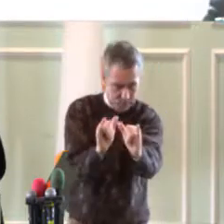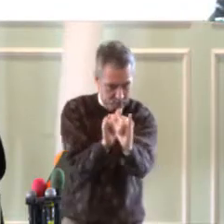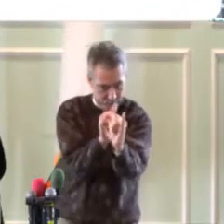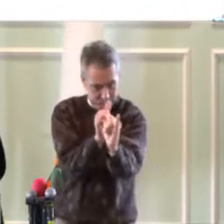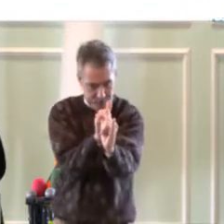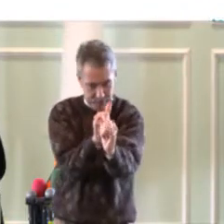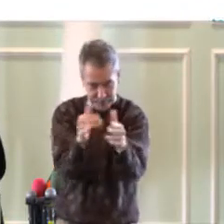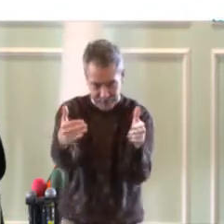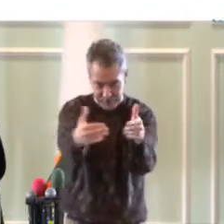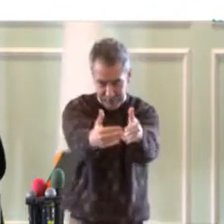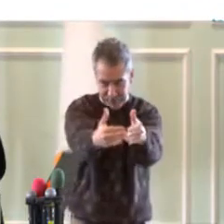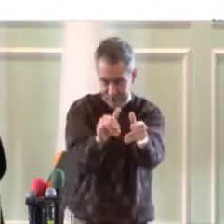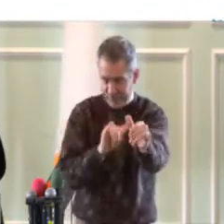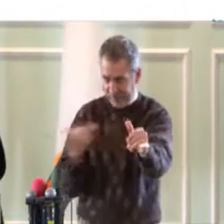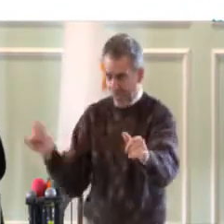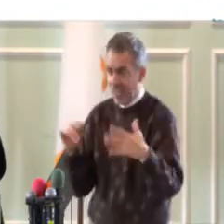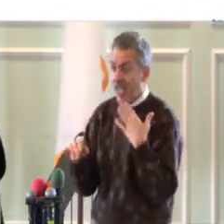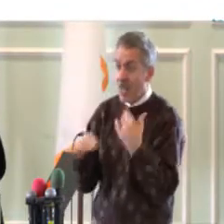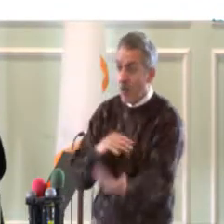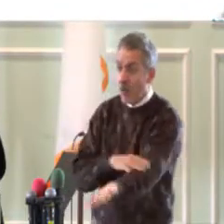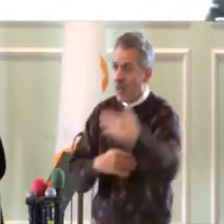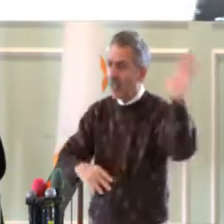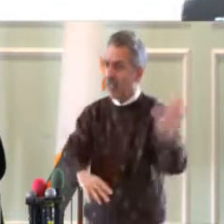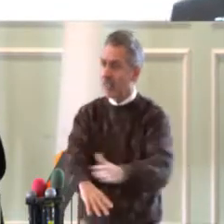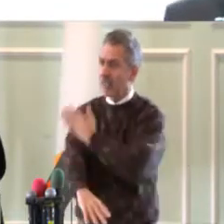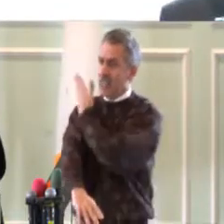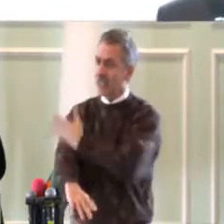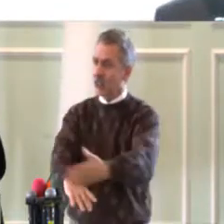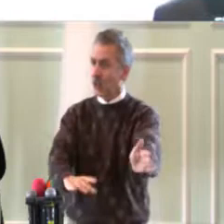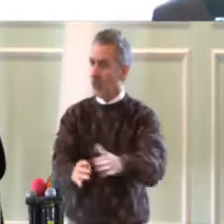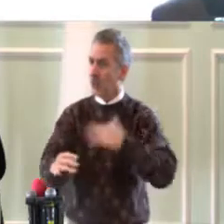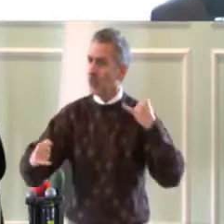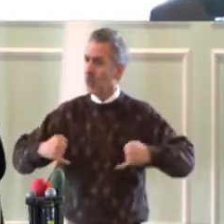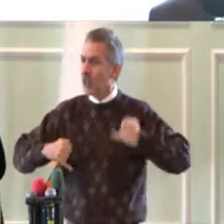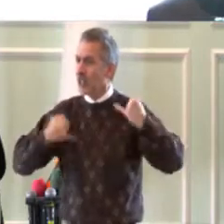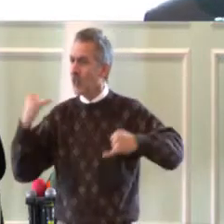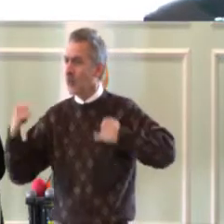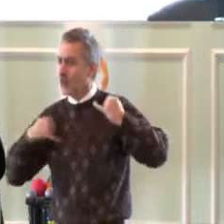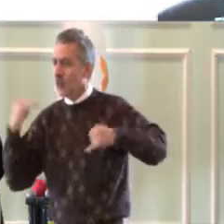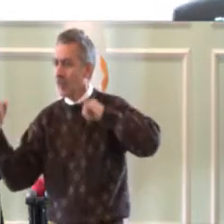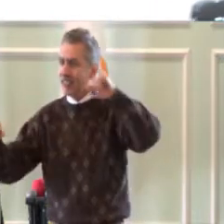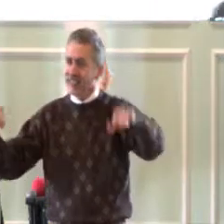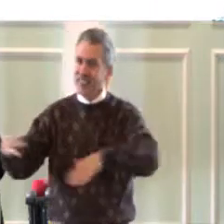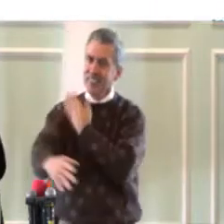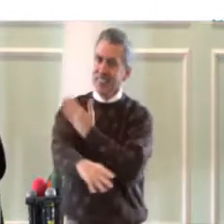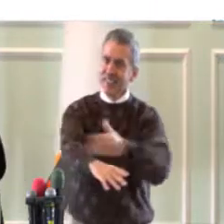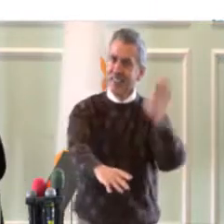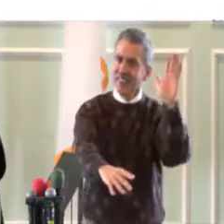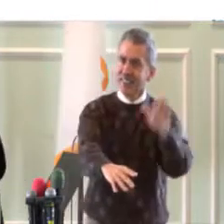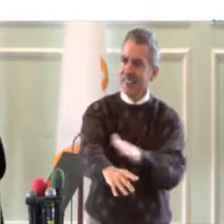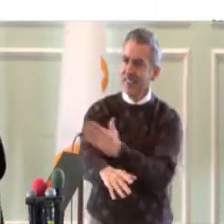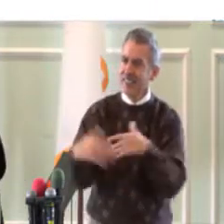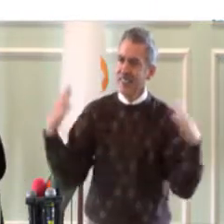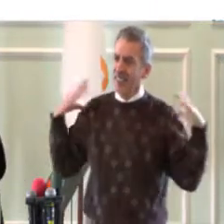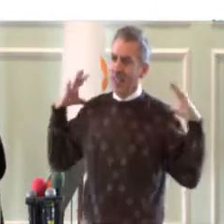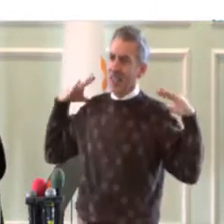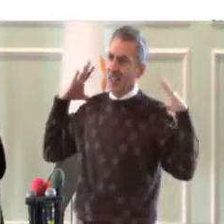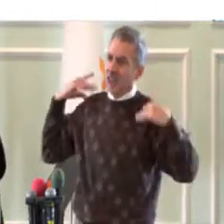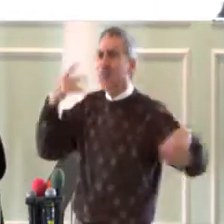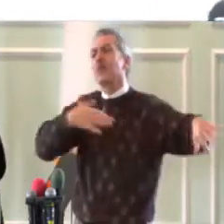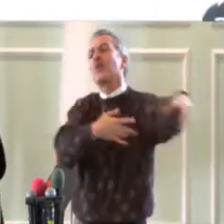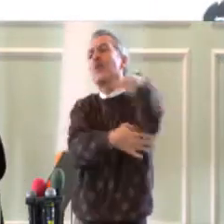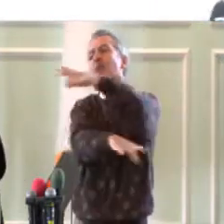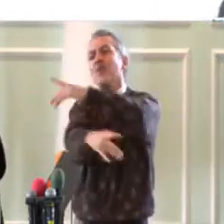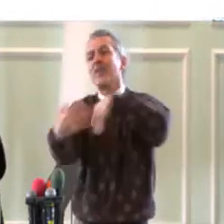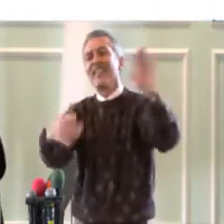stars sang together and all the sons of God shouted for joy." And so, as you read chapter 38, we find